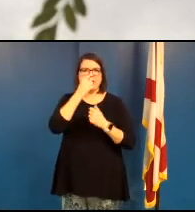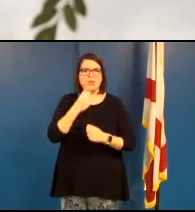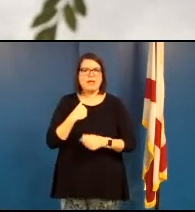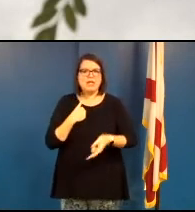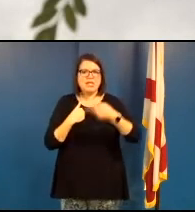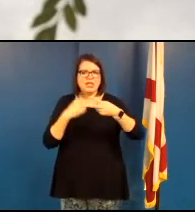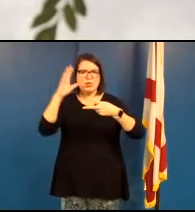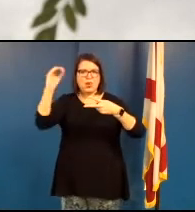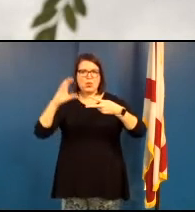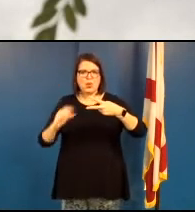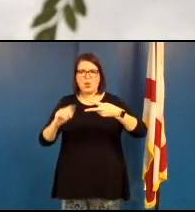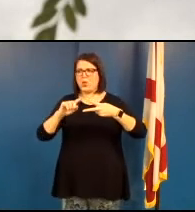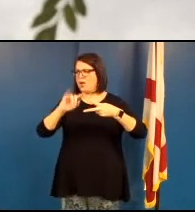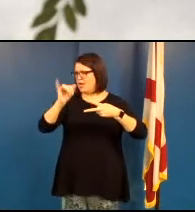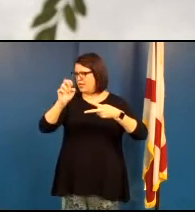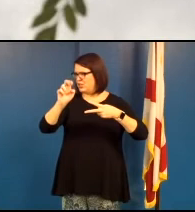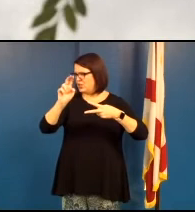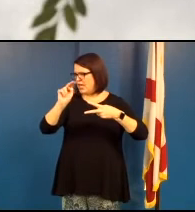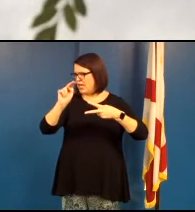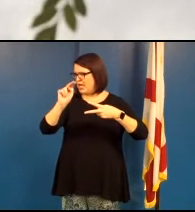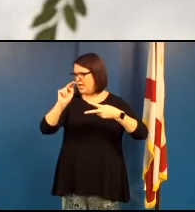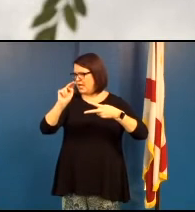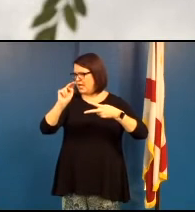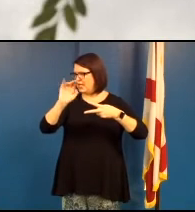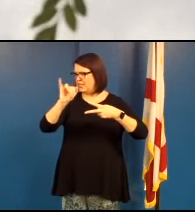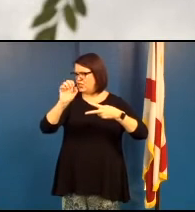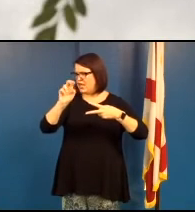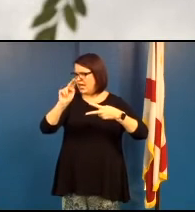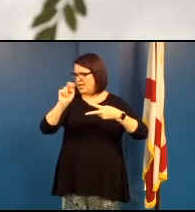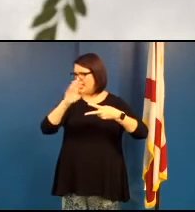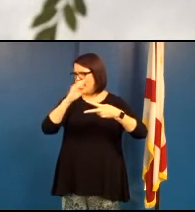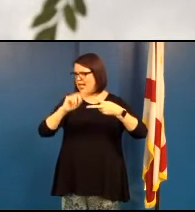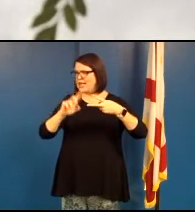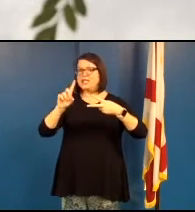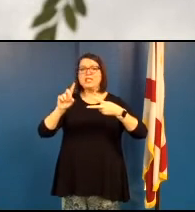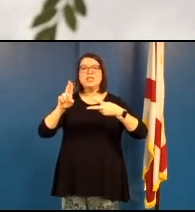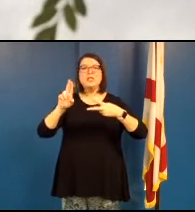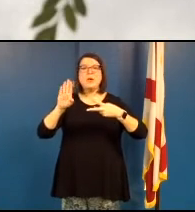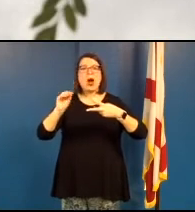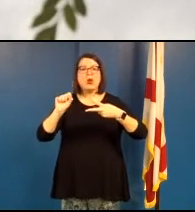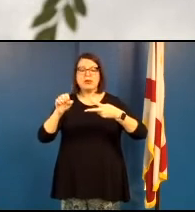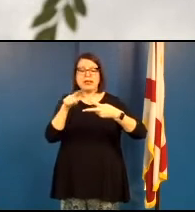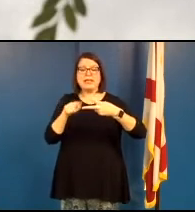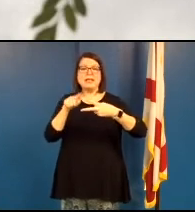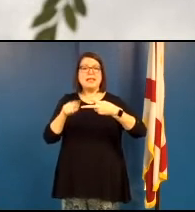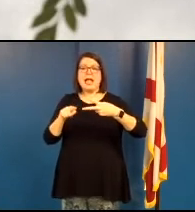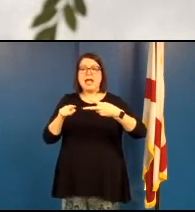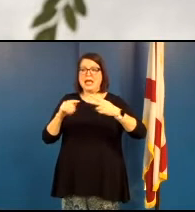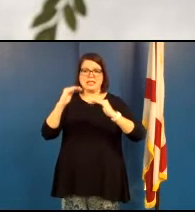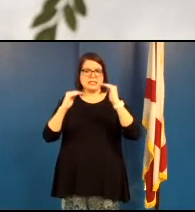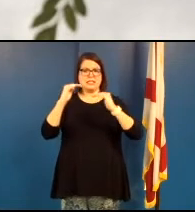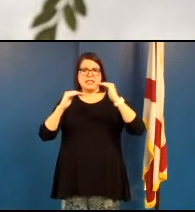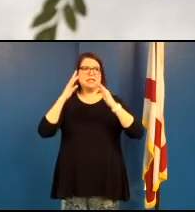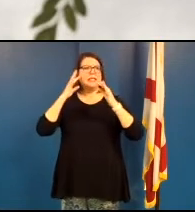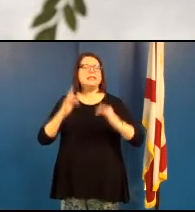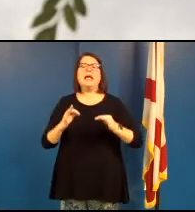Evan Jenny and Bobby DuBose. They reached an agreement with their class members to be co-leaders instead of fighting each other to be one. They reached an agreement